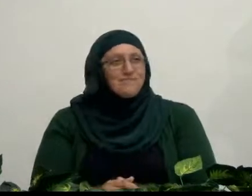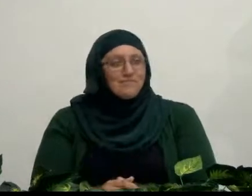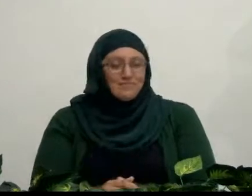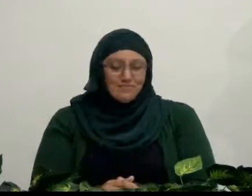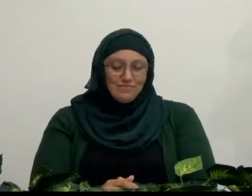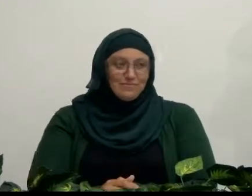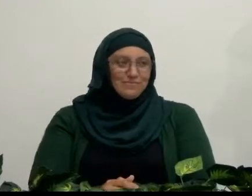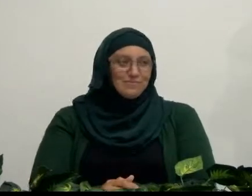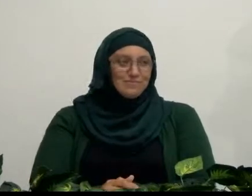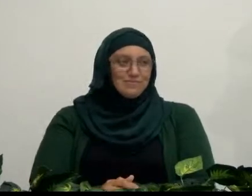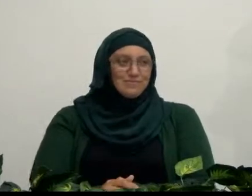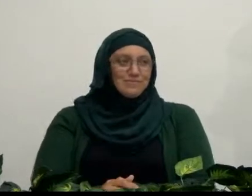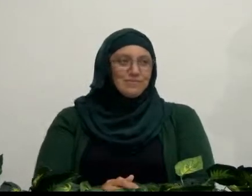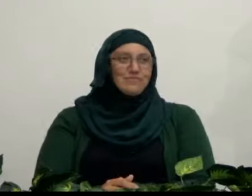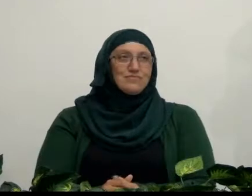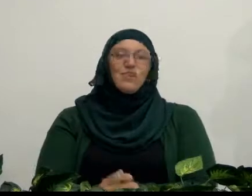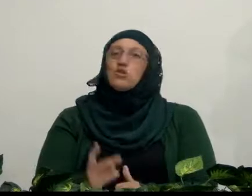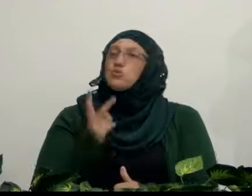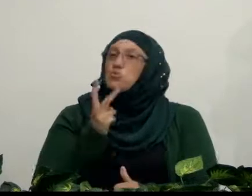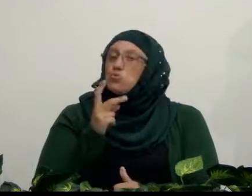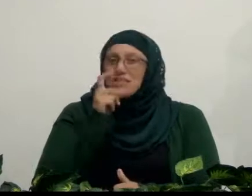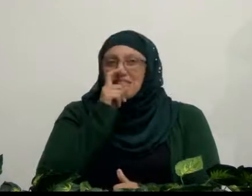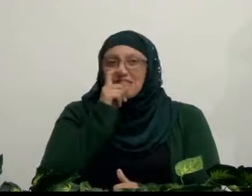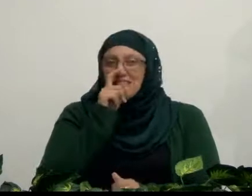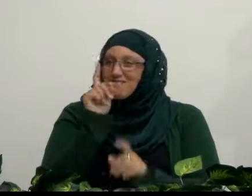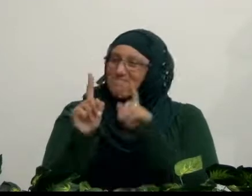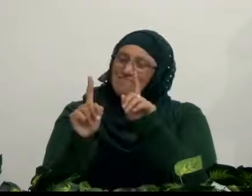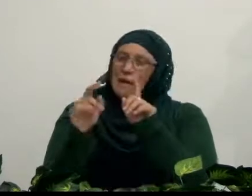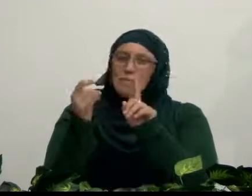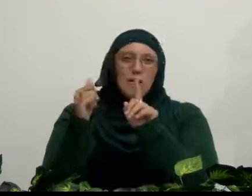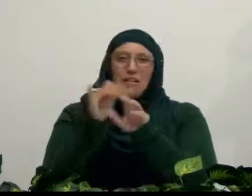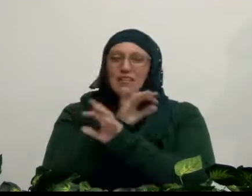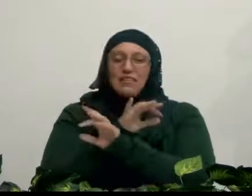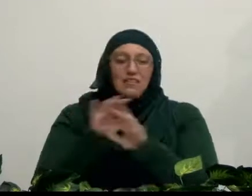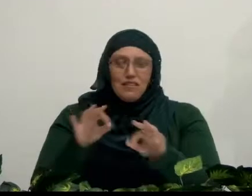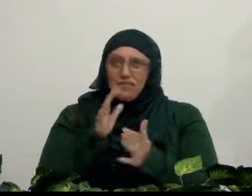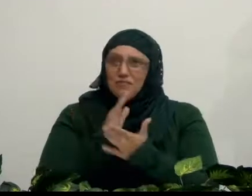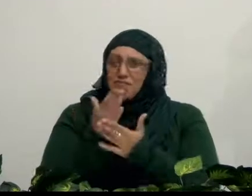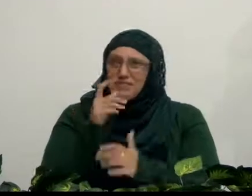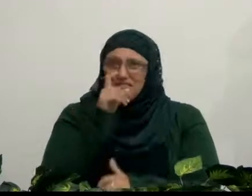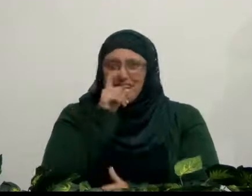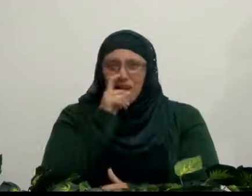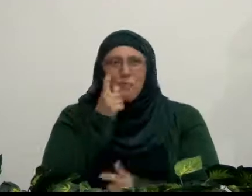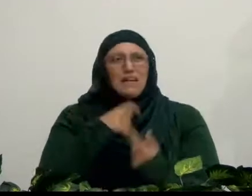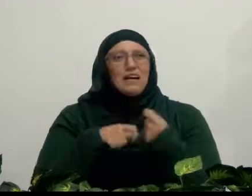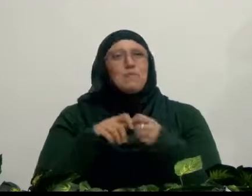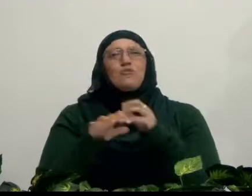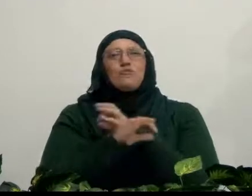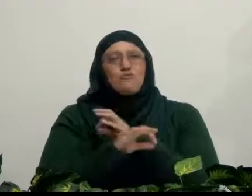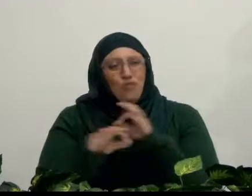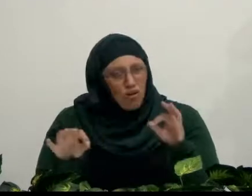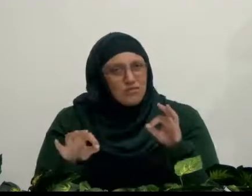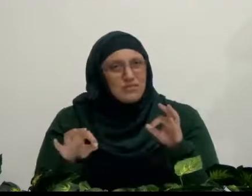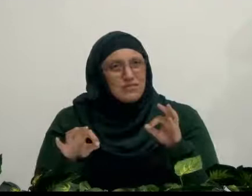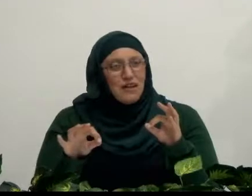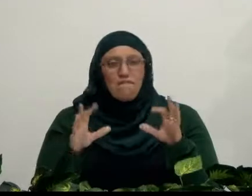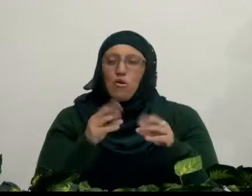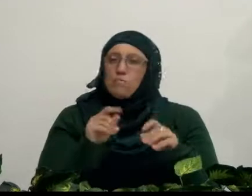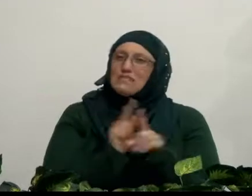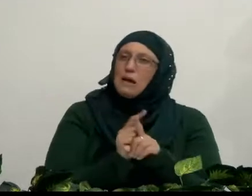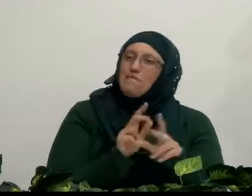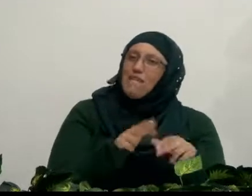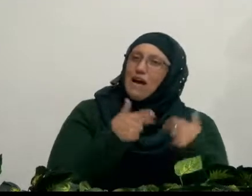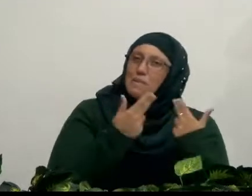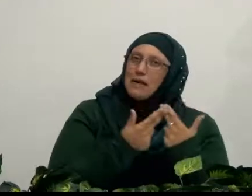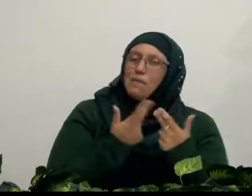sisters. Two sisters who make this contract, they become not biological sisters, they become sisters in faith and